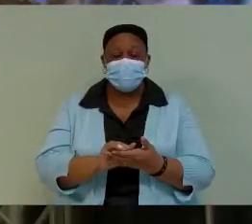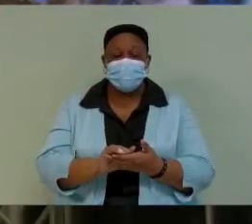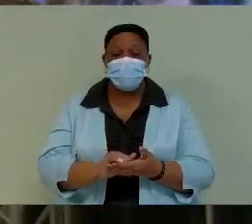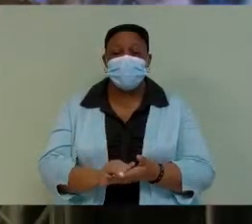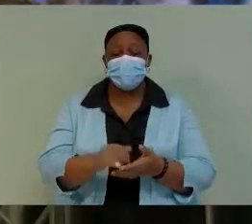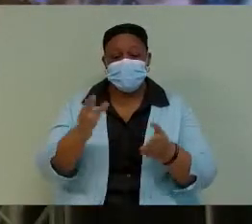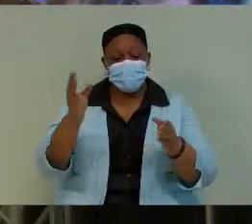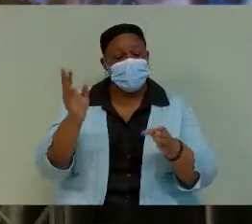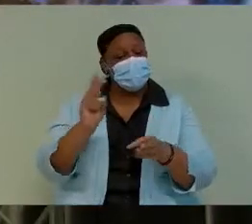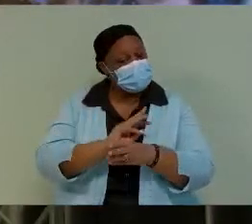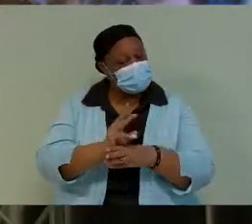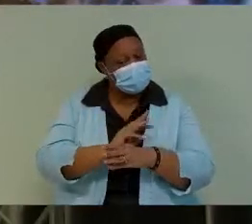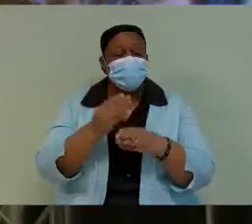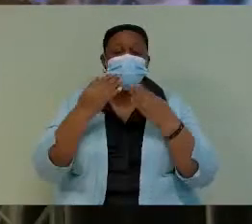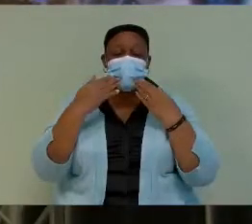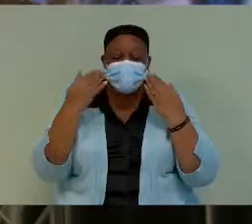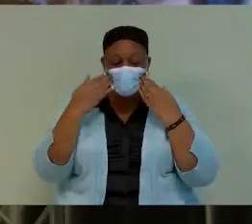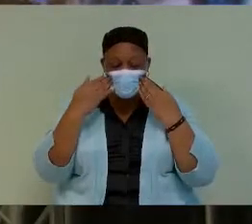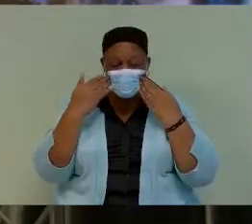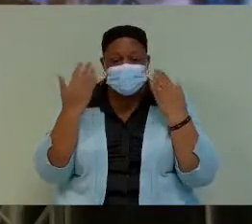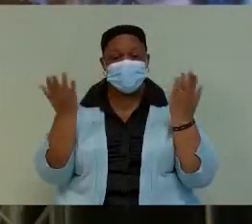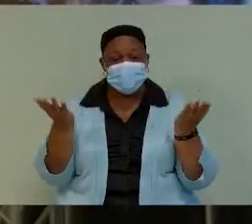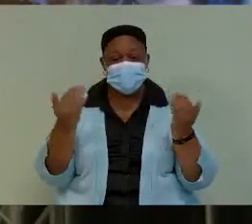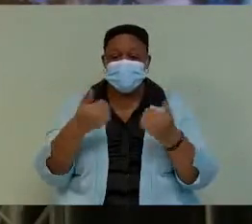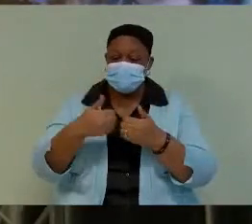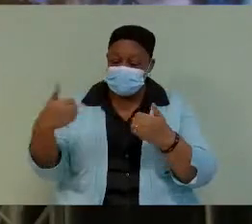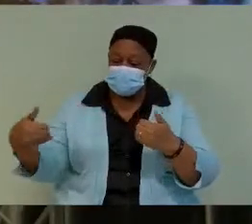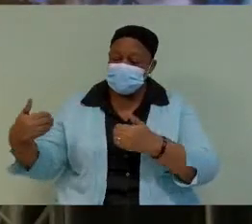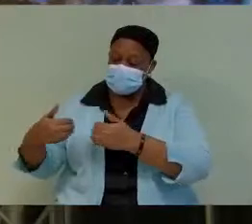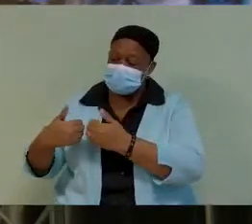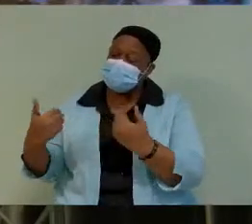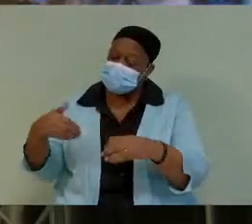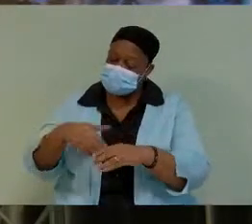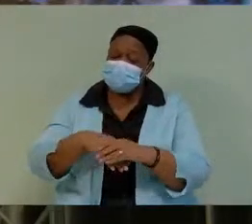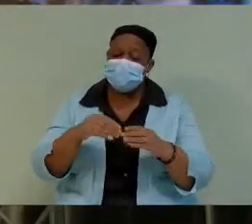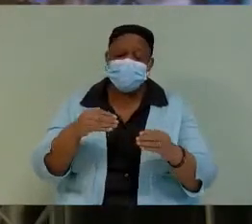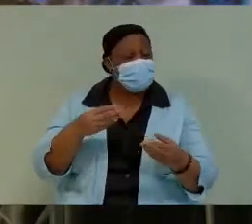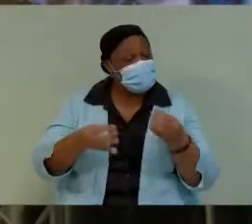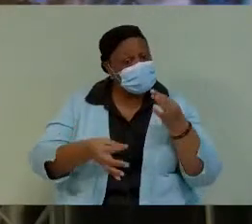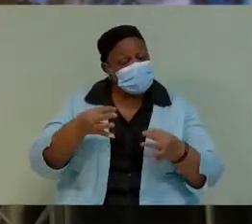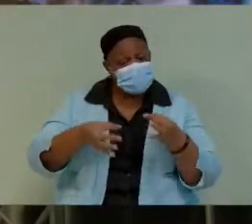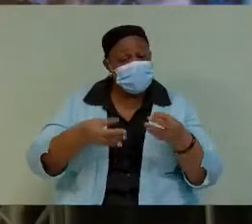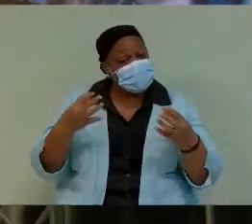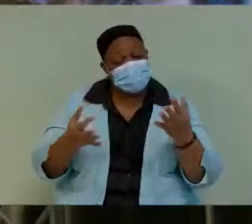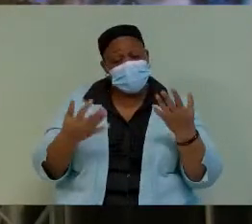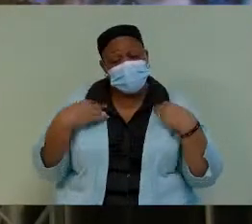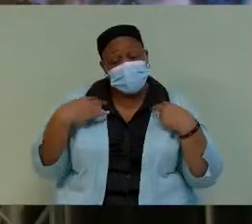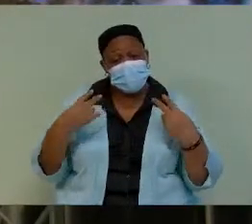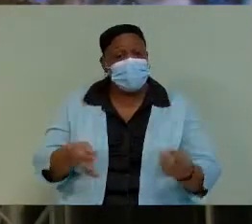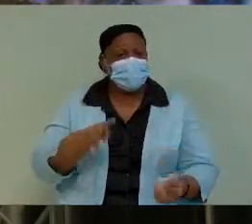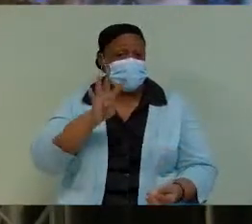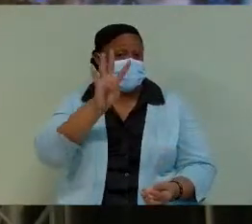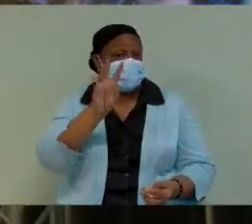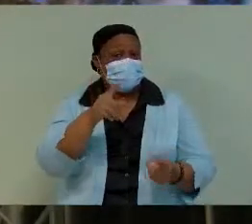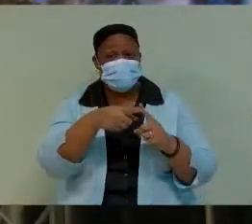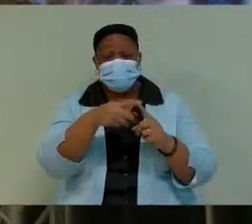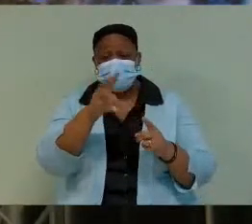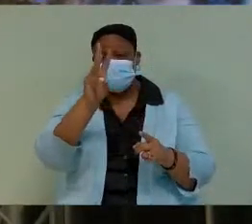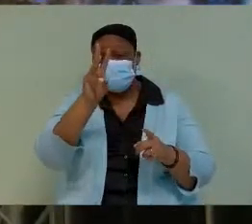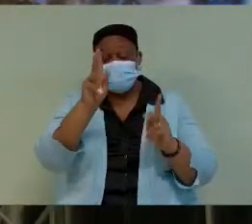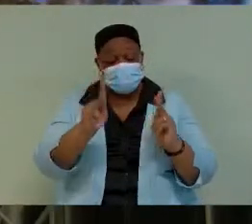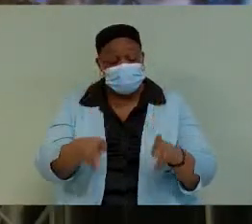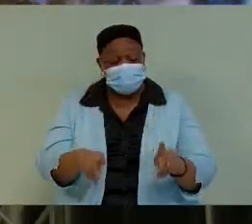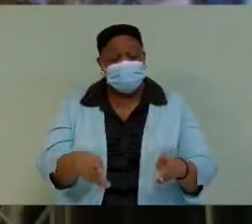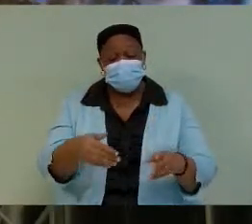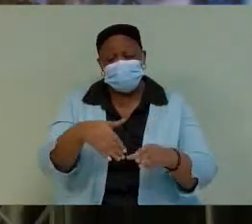good measure to prevent the spread of the virus. And so if you have a small group of 4 to 6 persons and you're observing